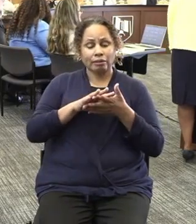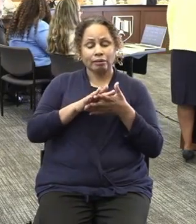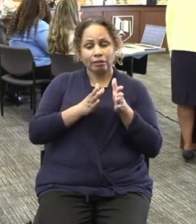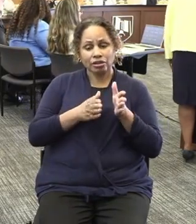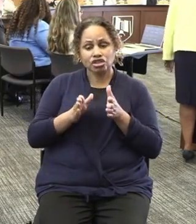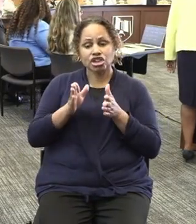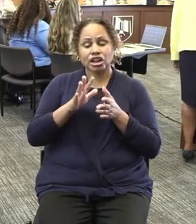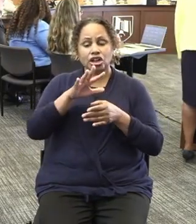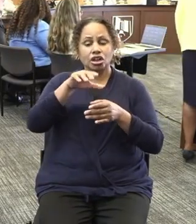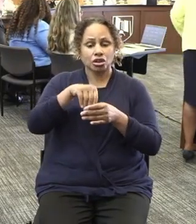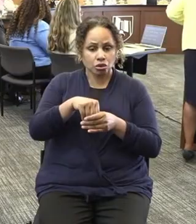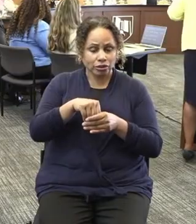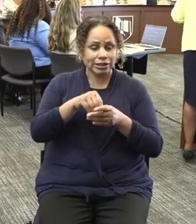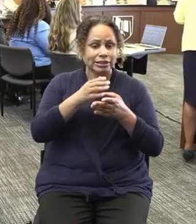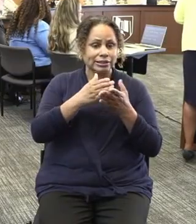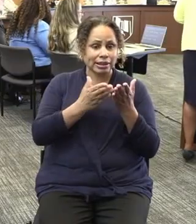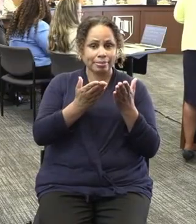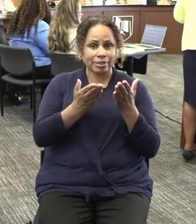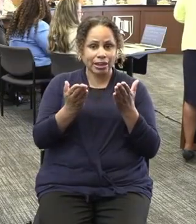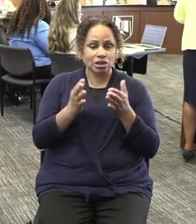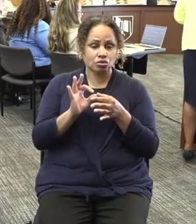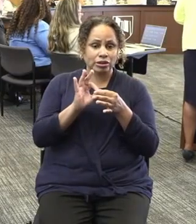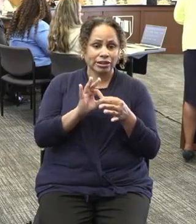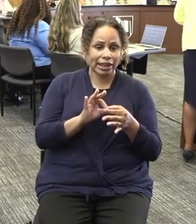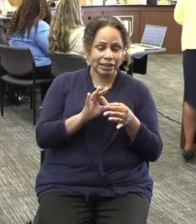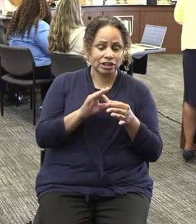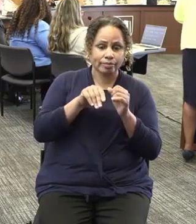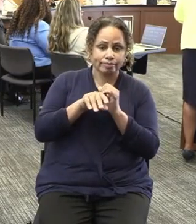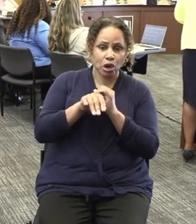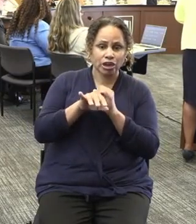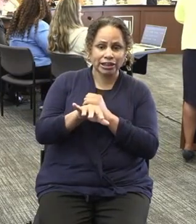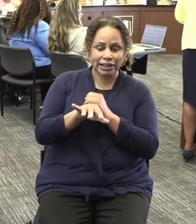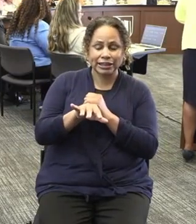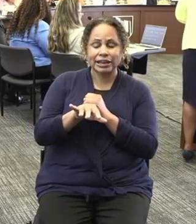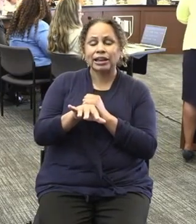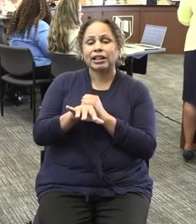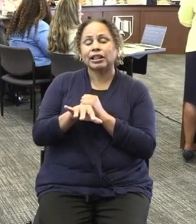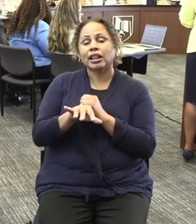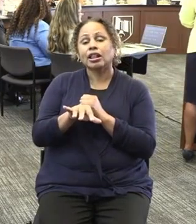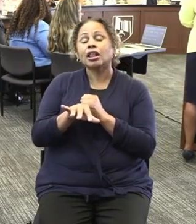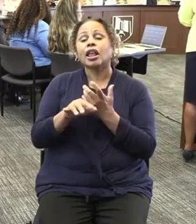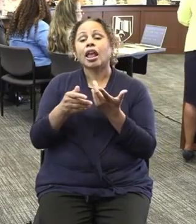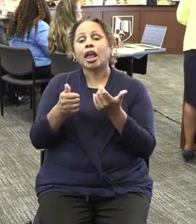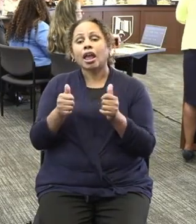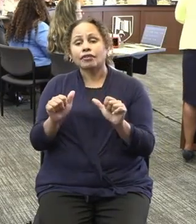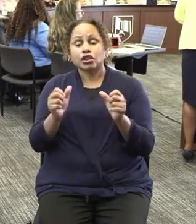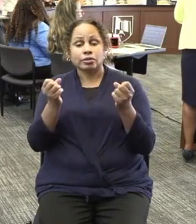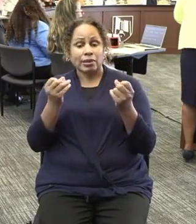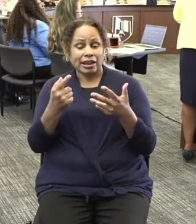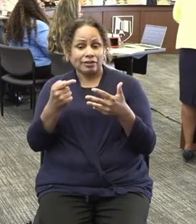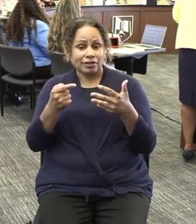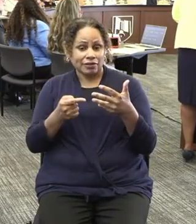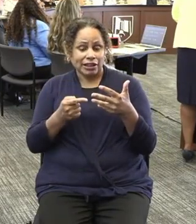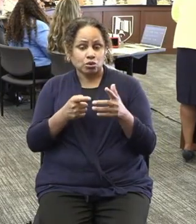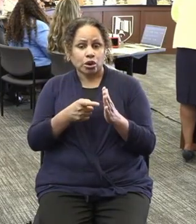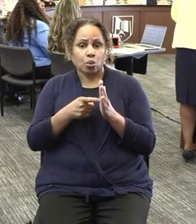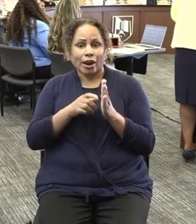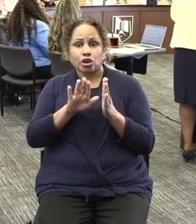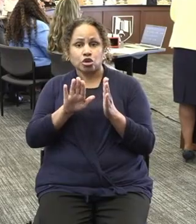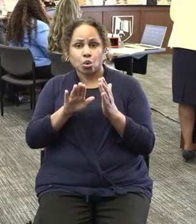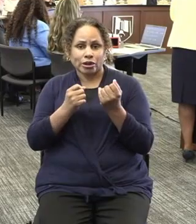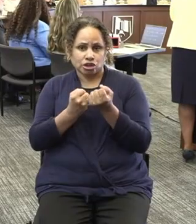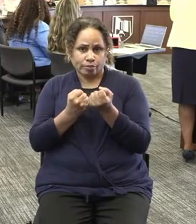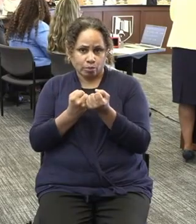related to the college's marketing and creative services efforts, many which require your support. So as